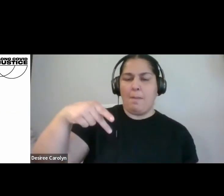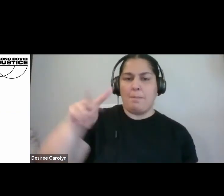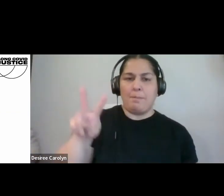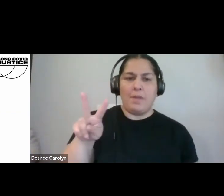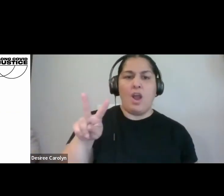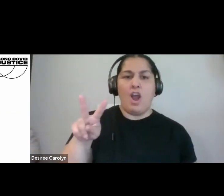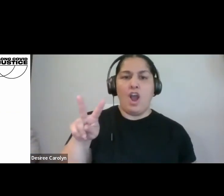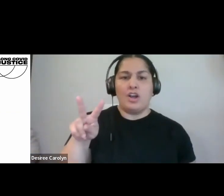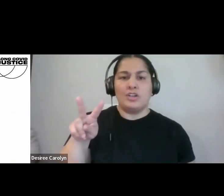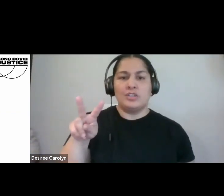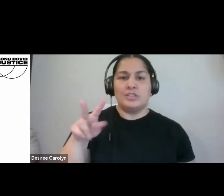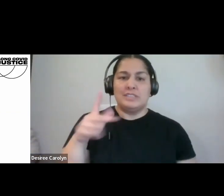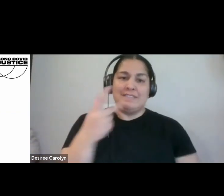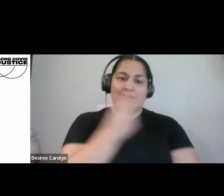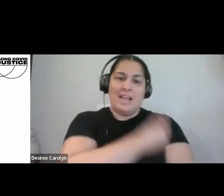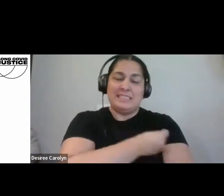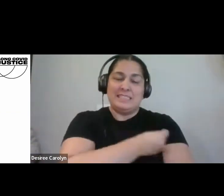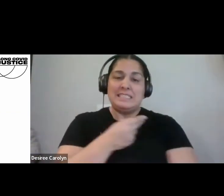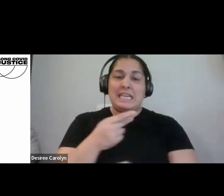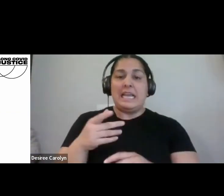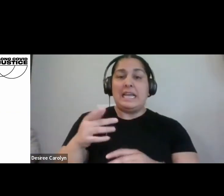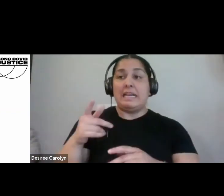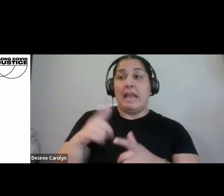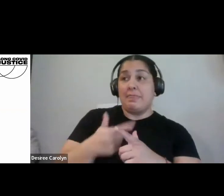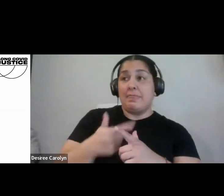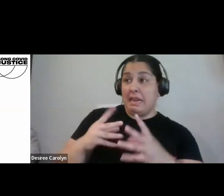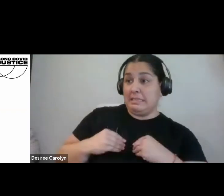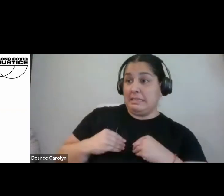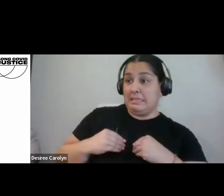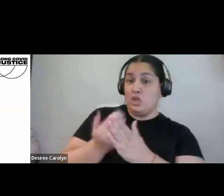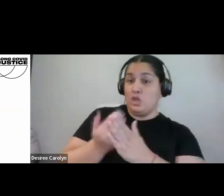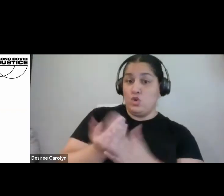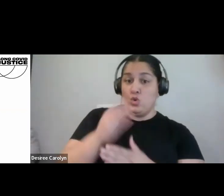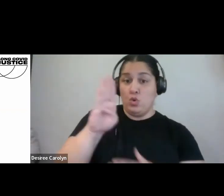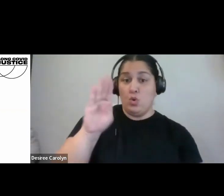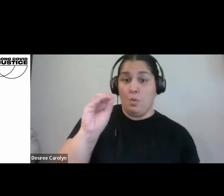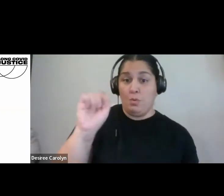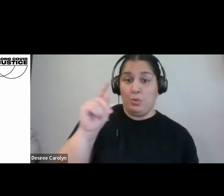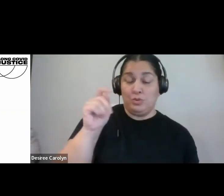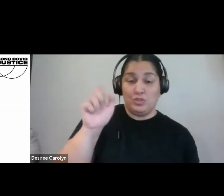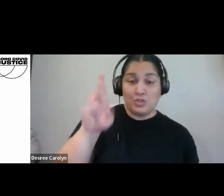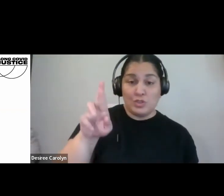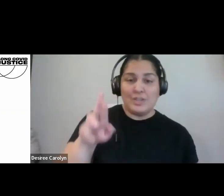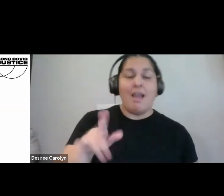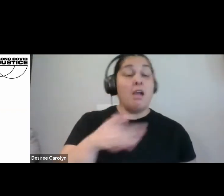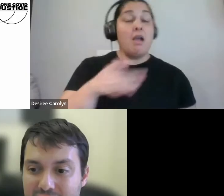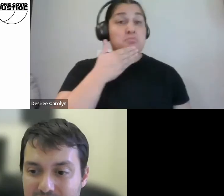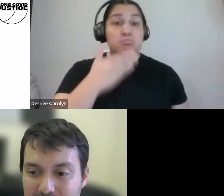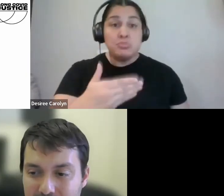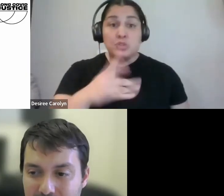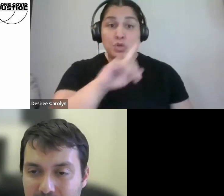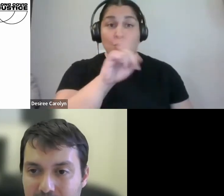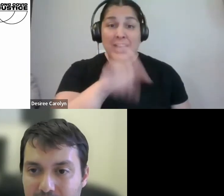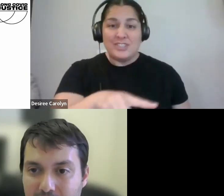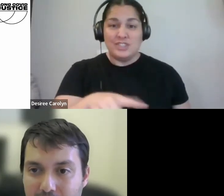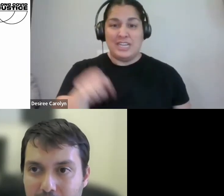new COVID booster? Yeah, that's a great question. You know, the pharmacies say 4